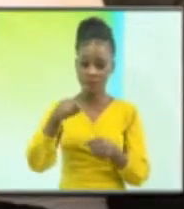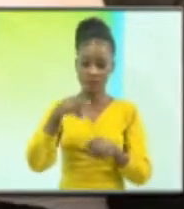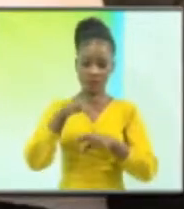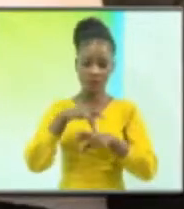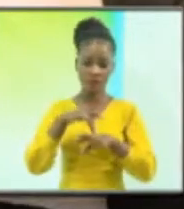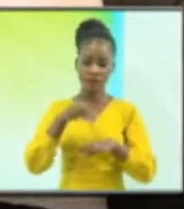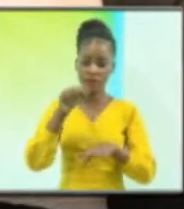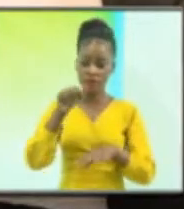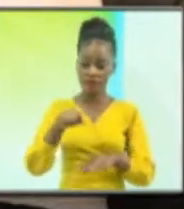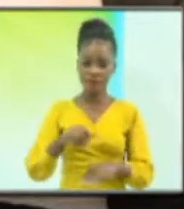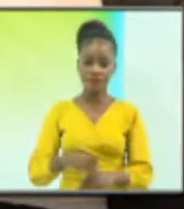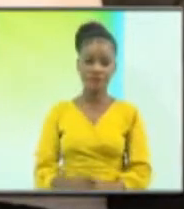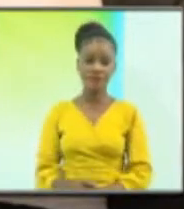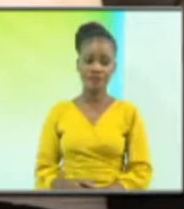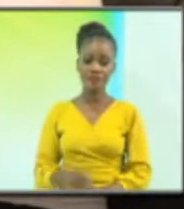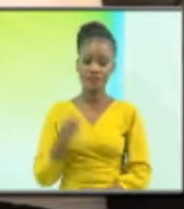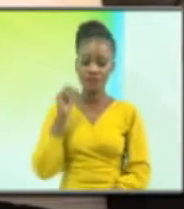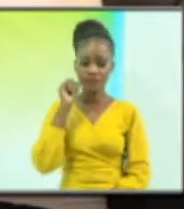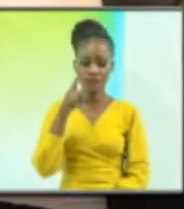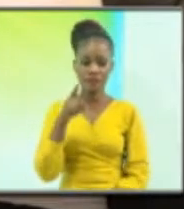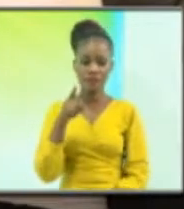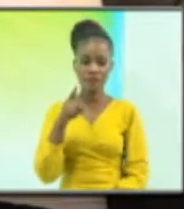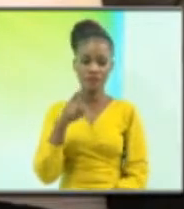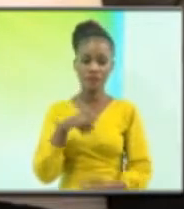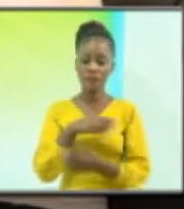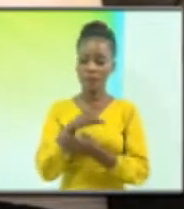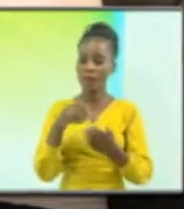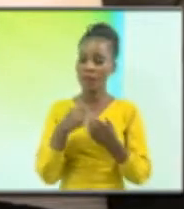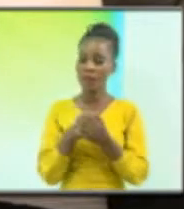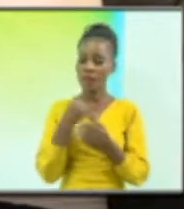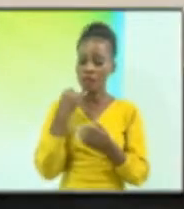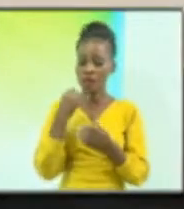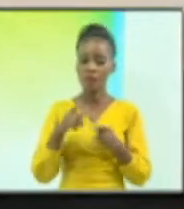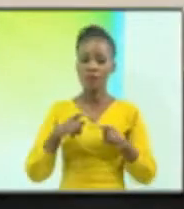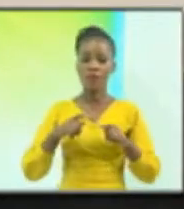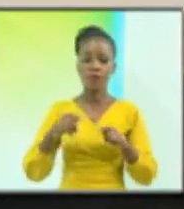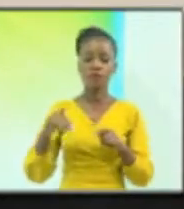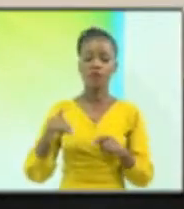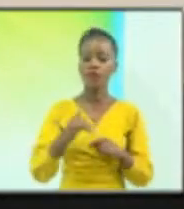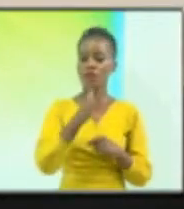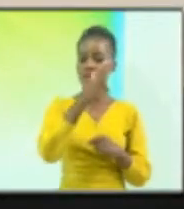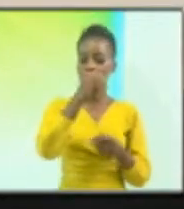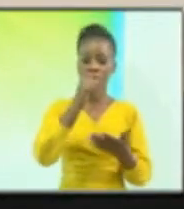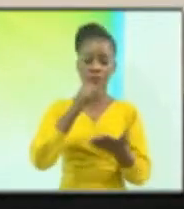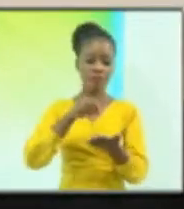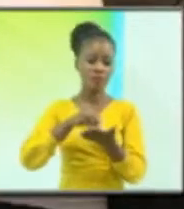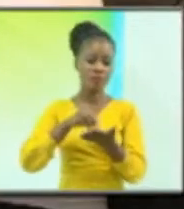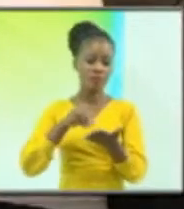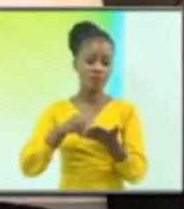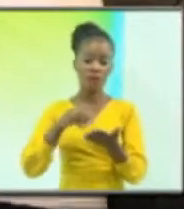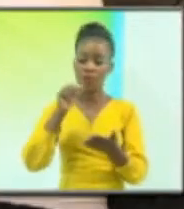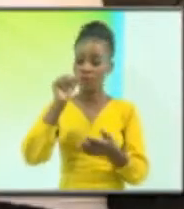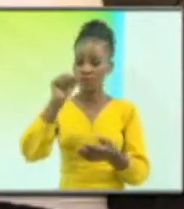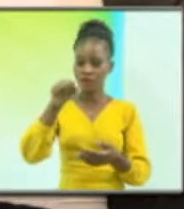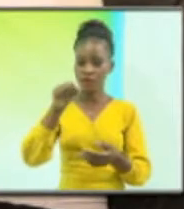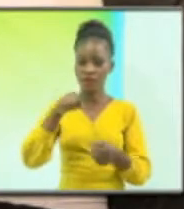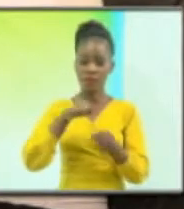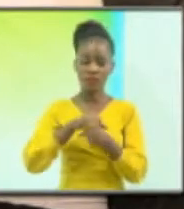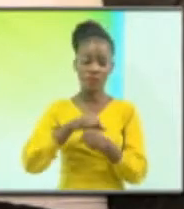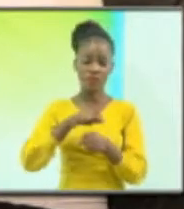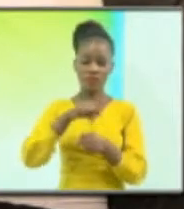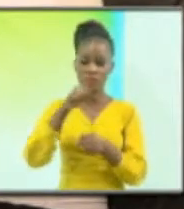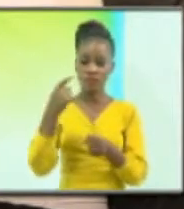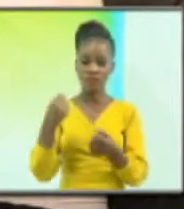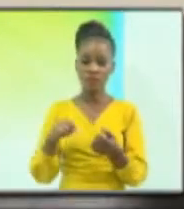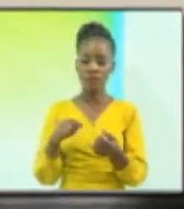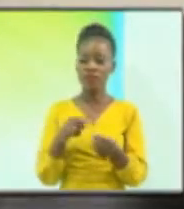Yes. A passport, you know, is a travel document. It is a document that enables one to